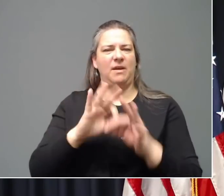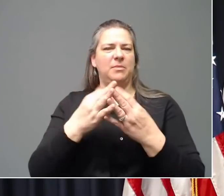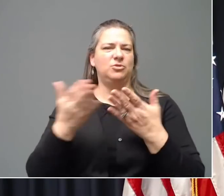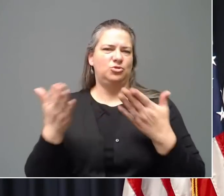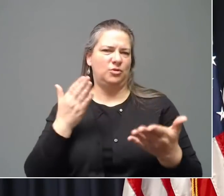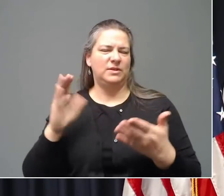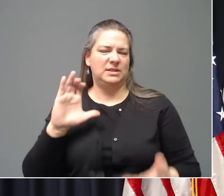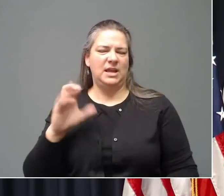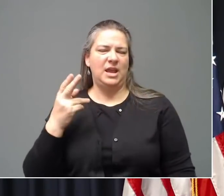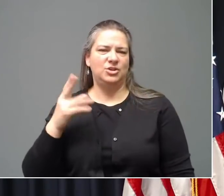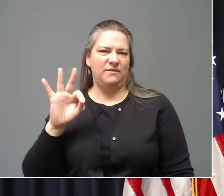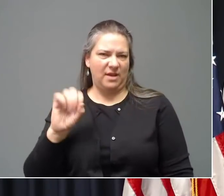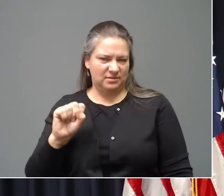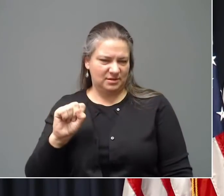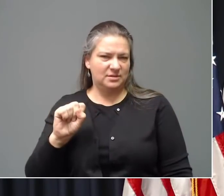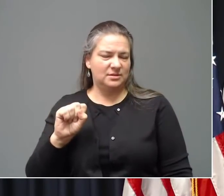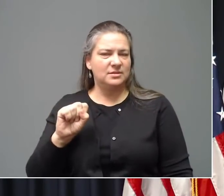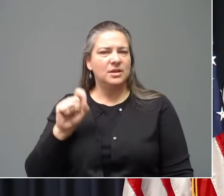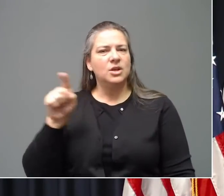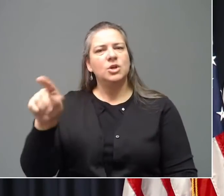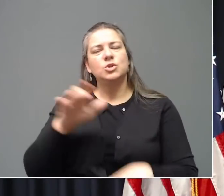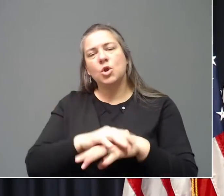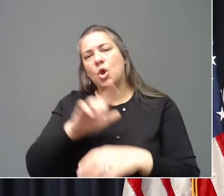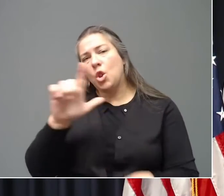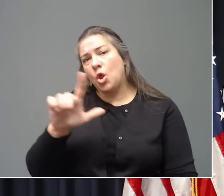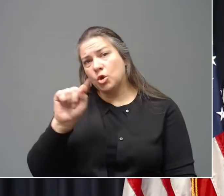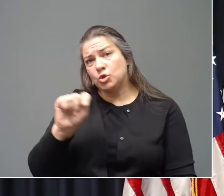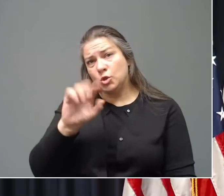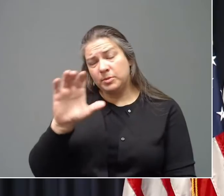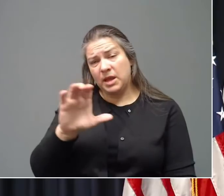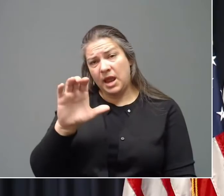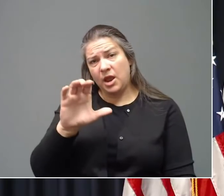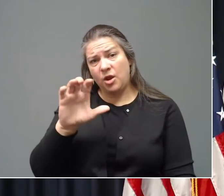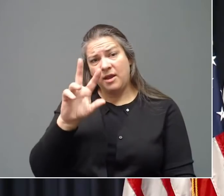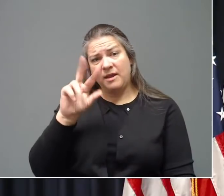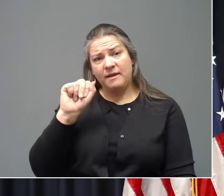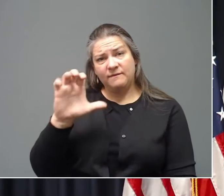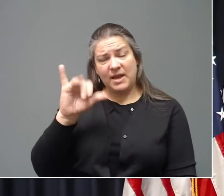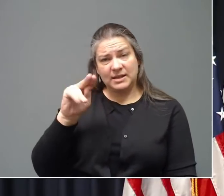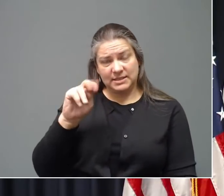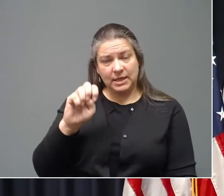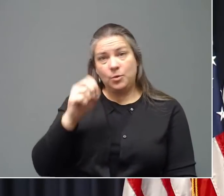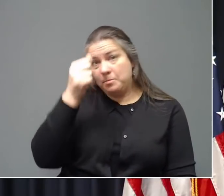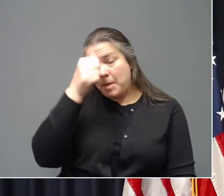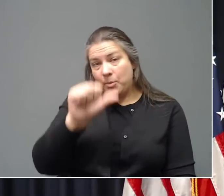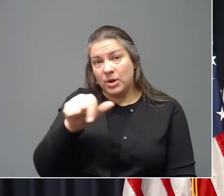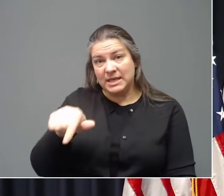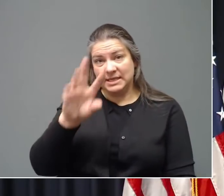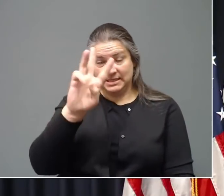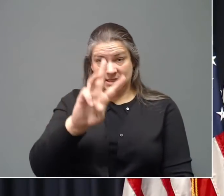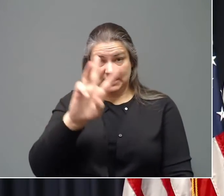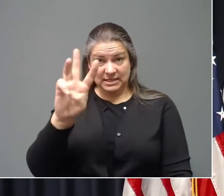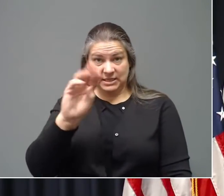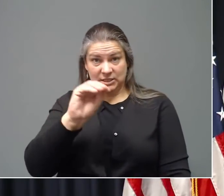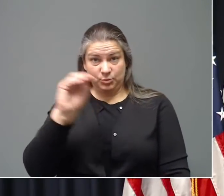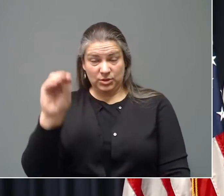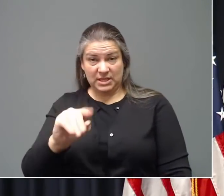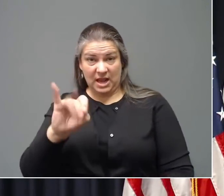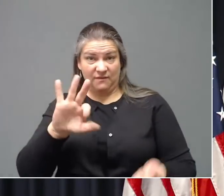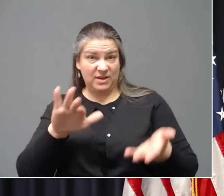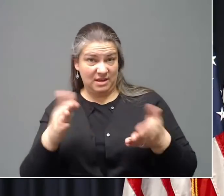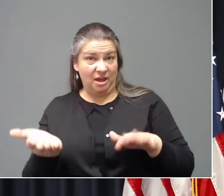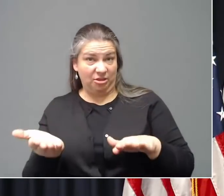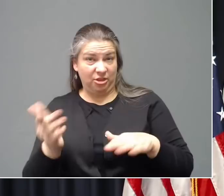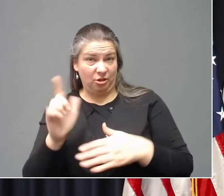point people on the long-term care vaccinations. Remember, this is 66% of our deaths, so it's